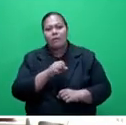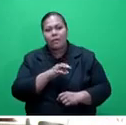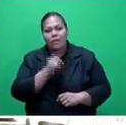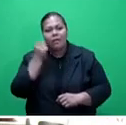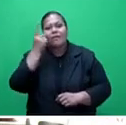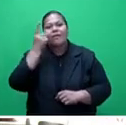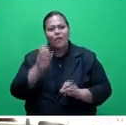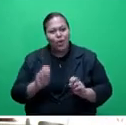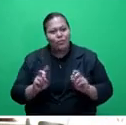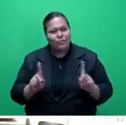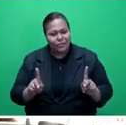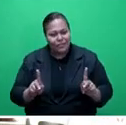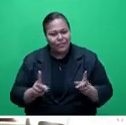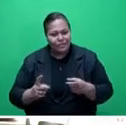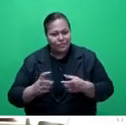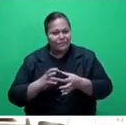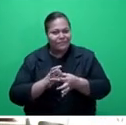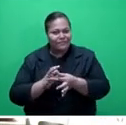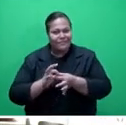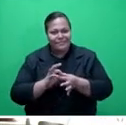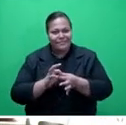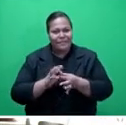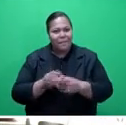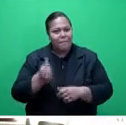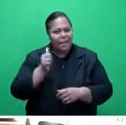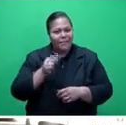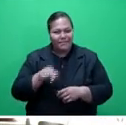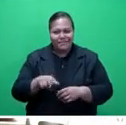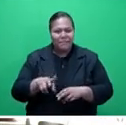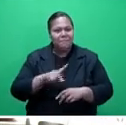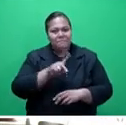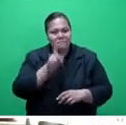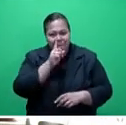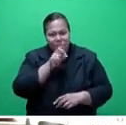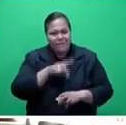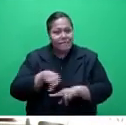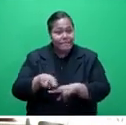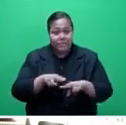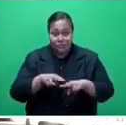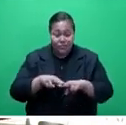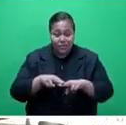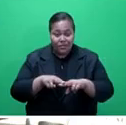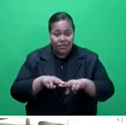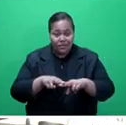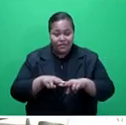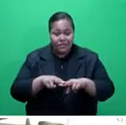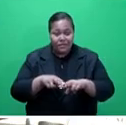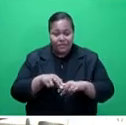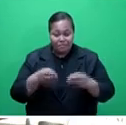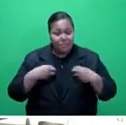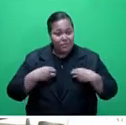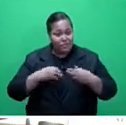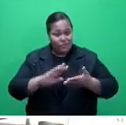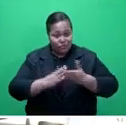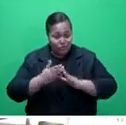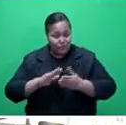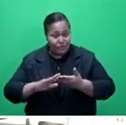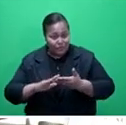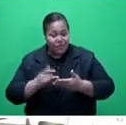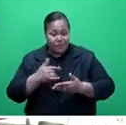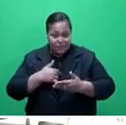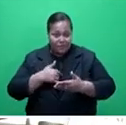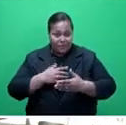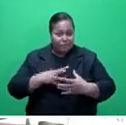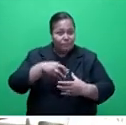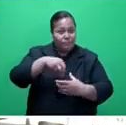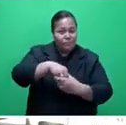to reconnect with people in Fiji, especially the grassroots and the business community. And I have made an effort to gauge